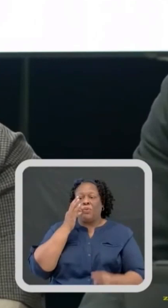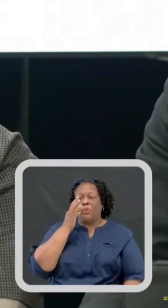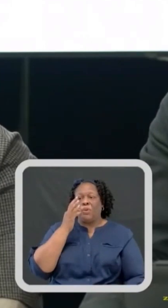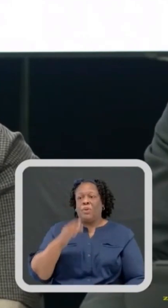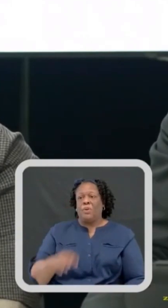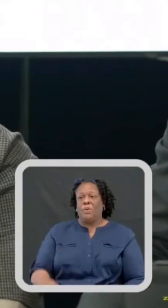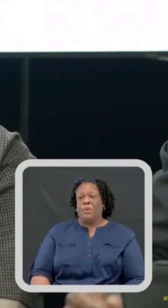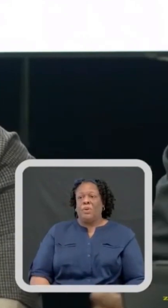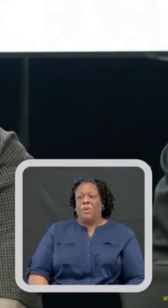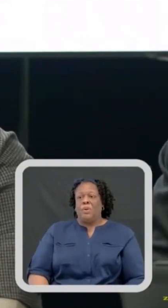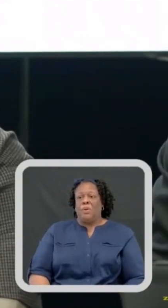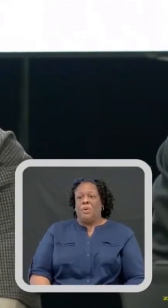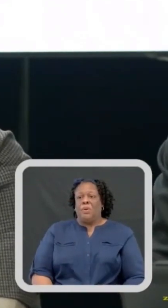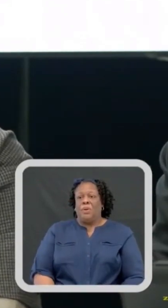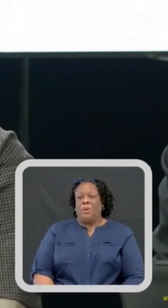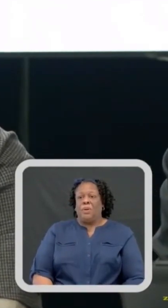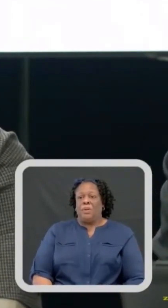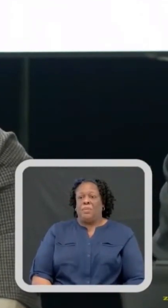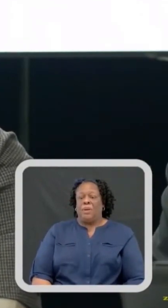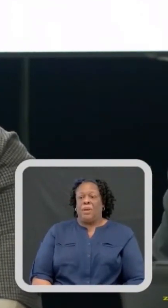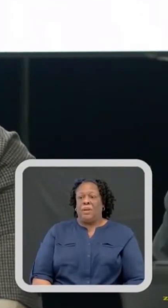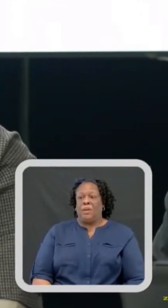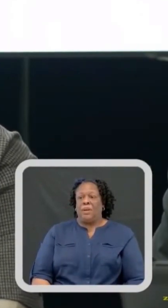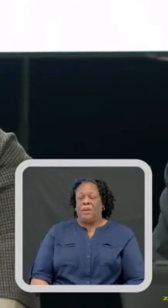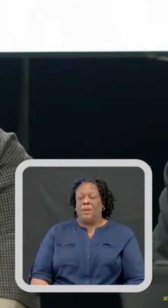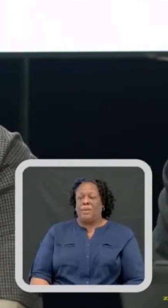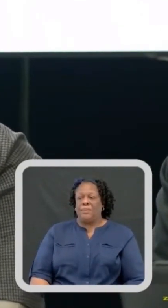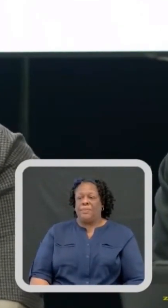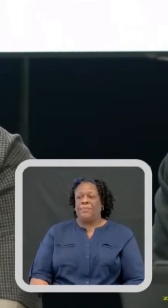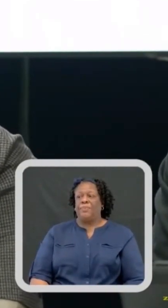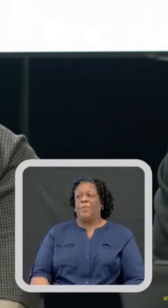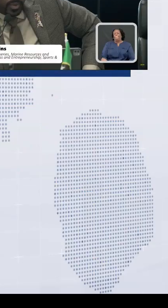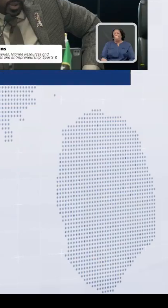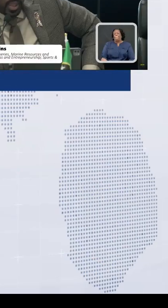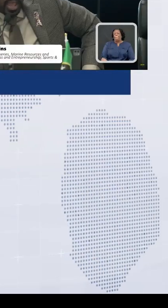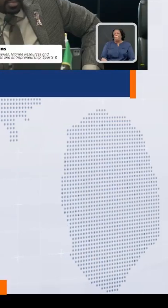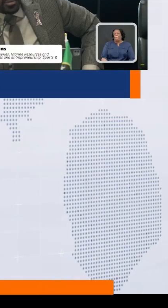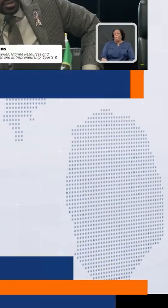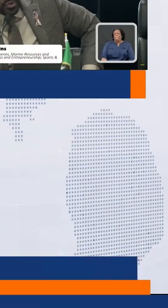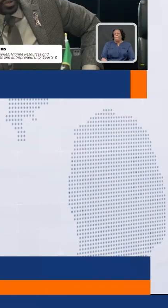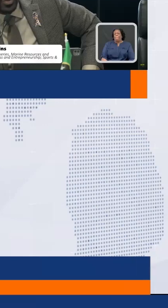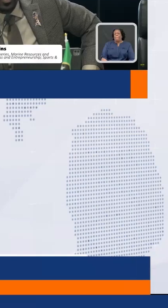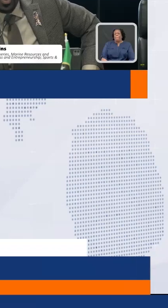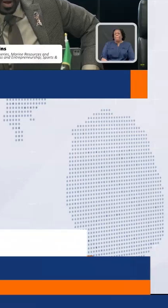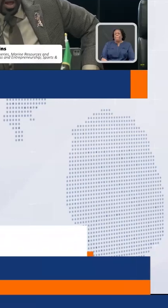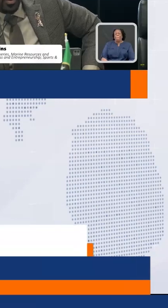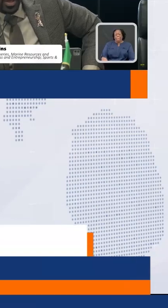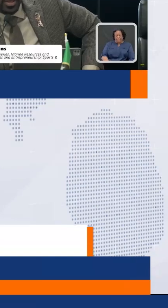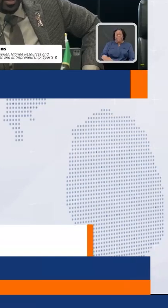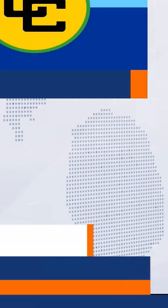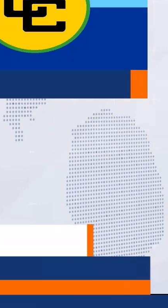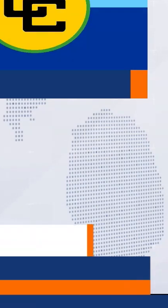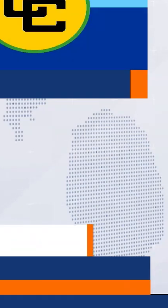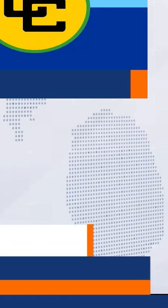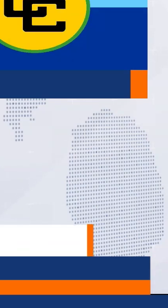real. And we are working diligently again towards that. According to